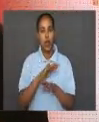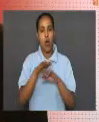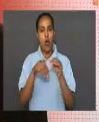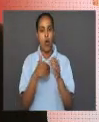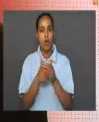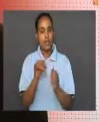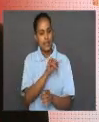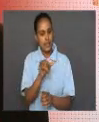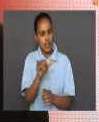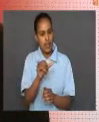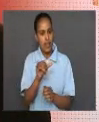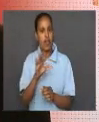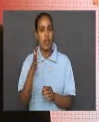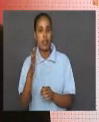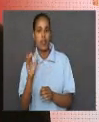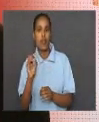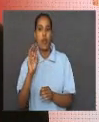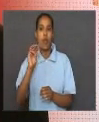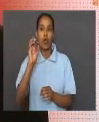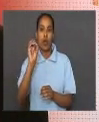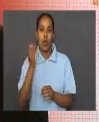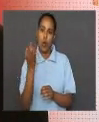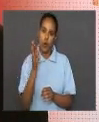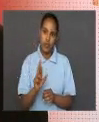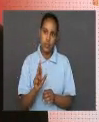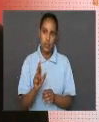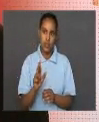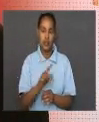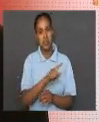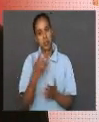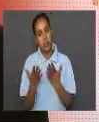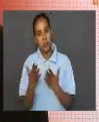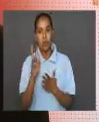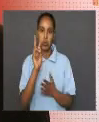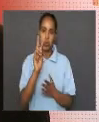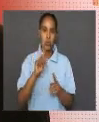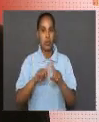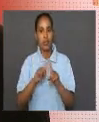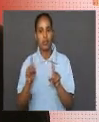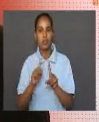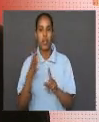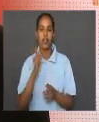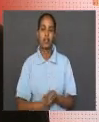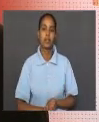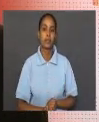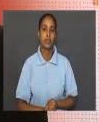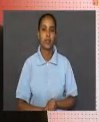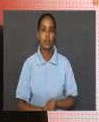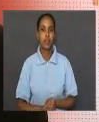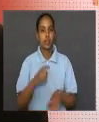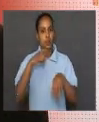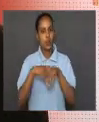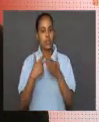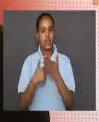be the same kind of monomer, or there may be two different kinds.